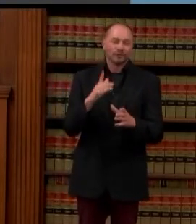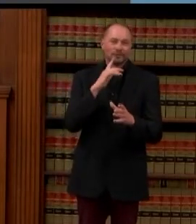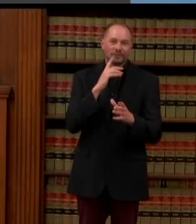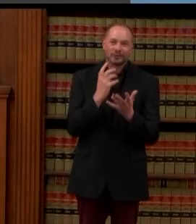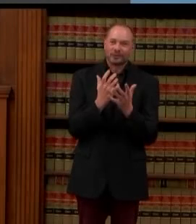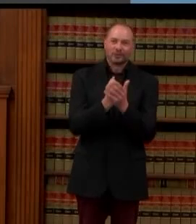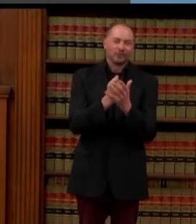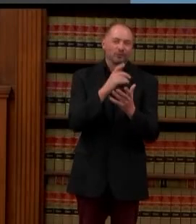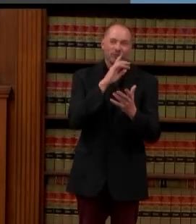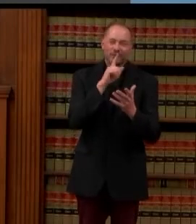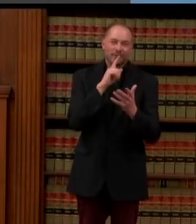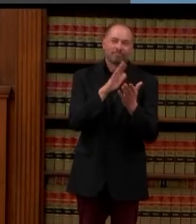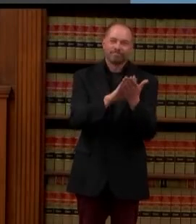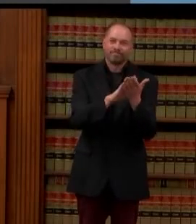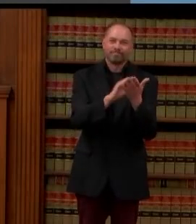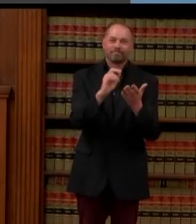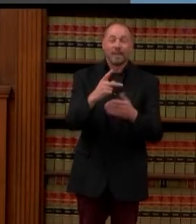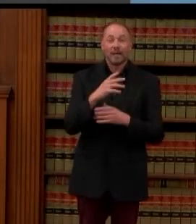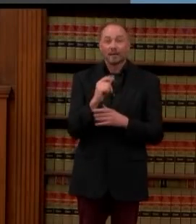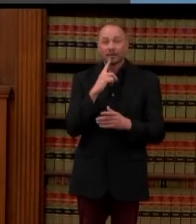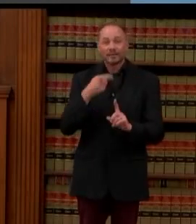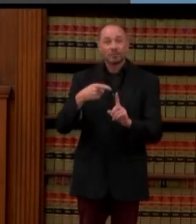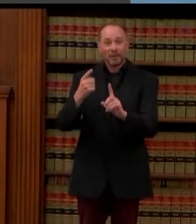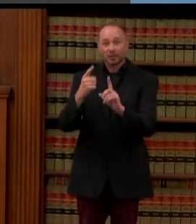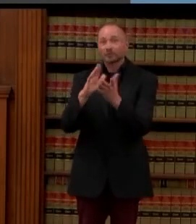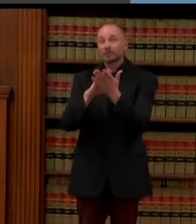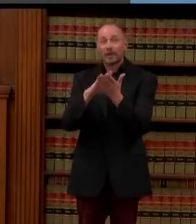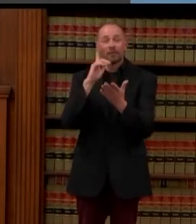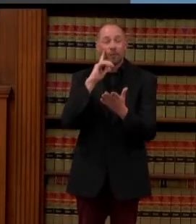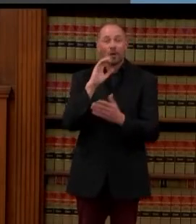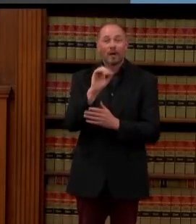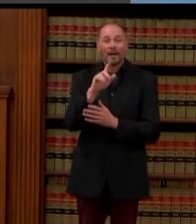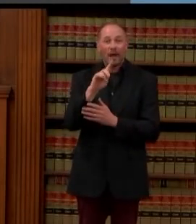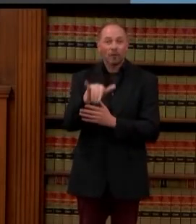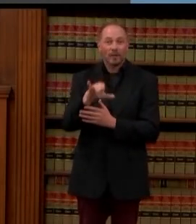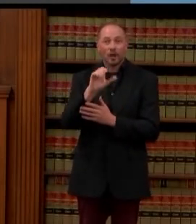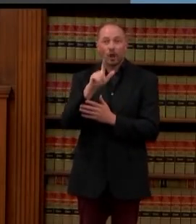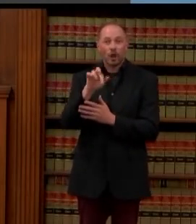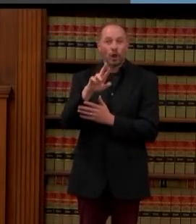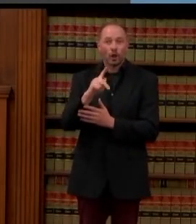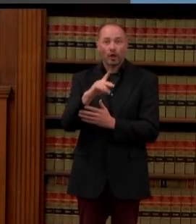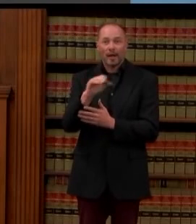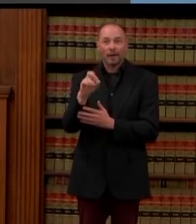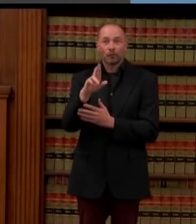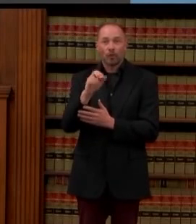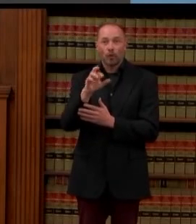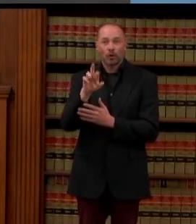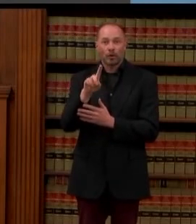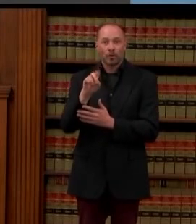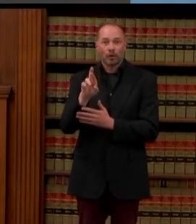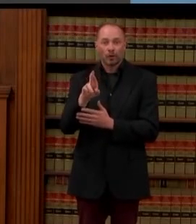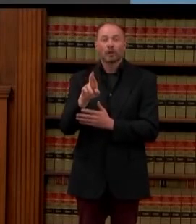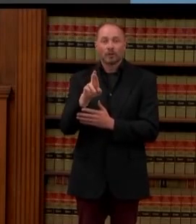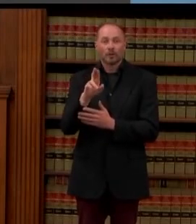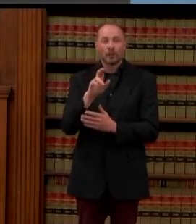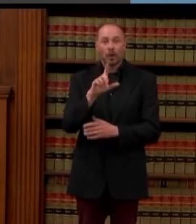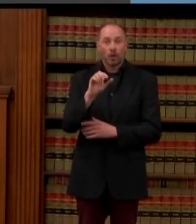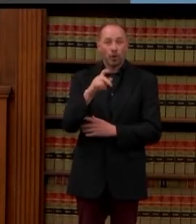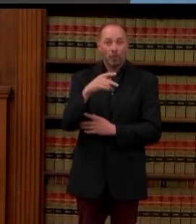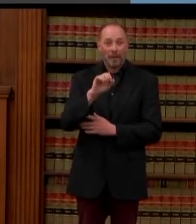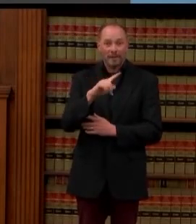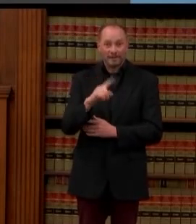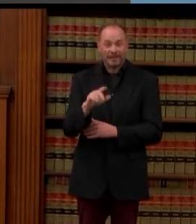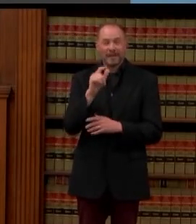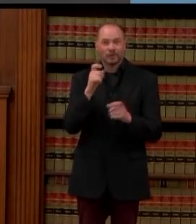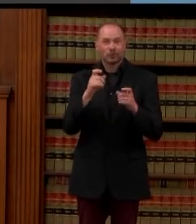we also want to send a special shout out to our county clerk and recorder, the Honorable Paul Lopez and Election Director